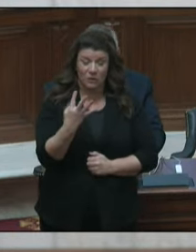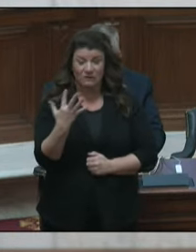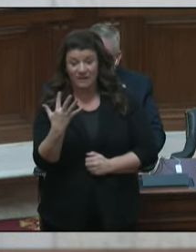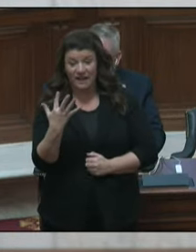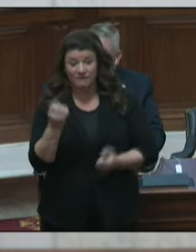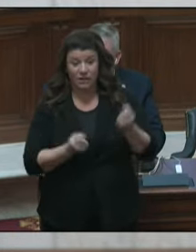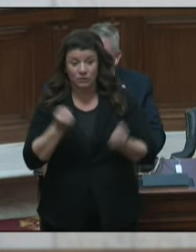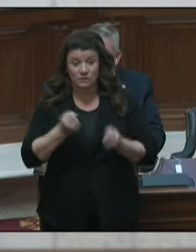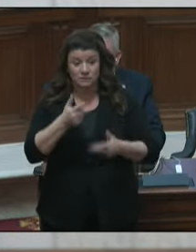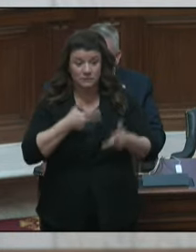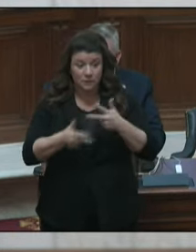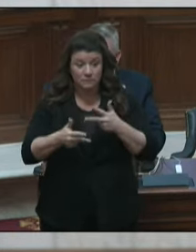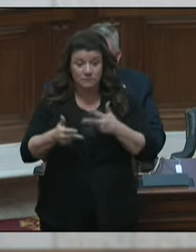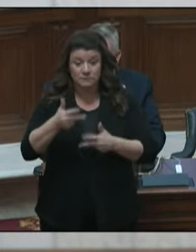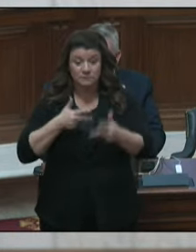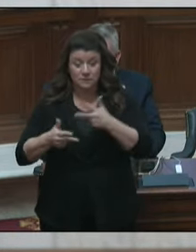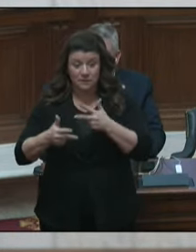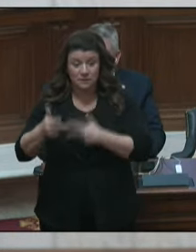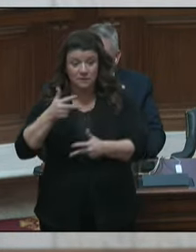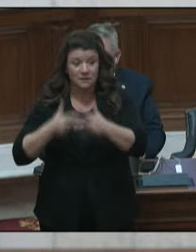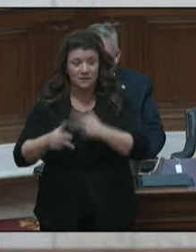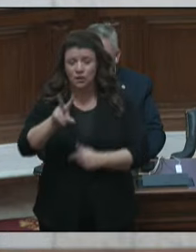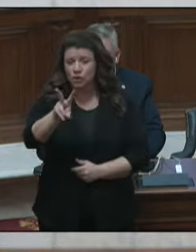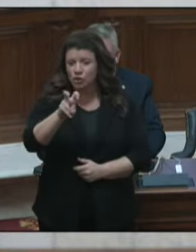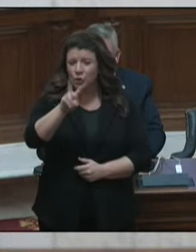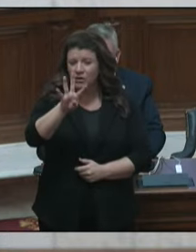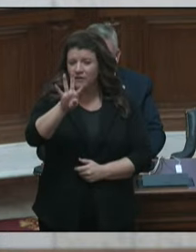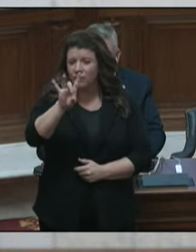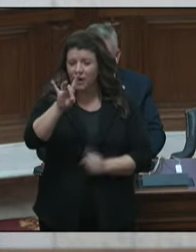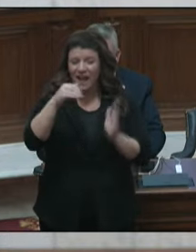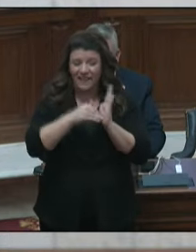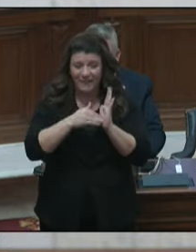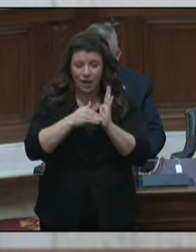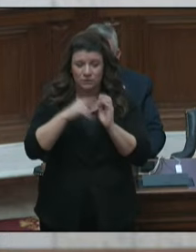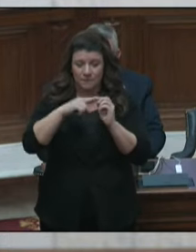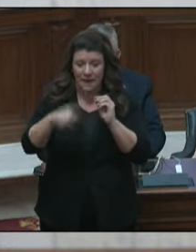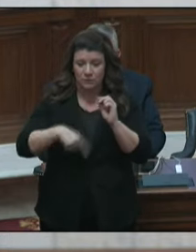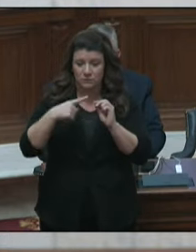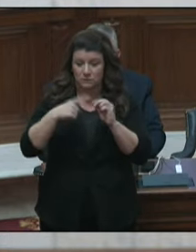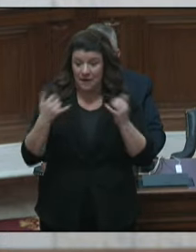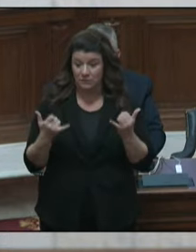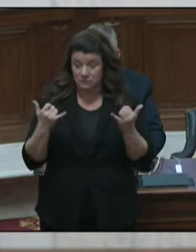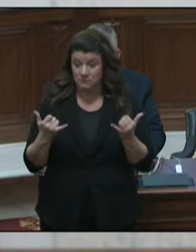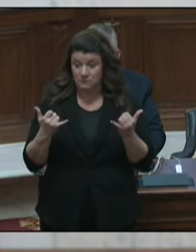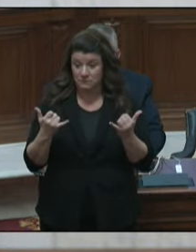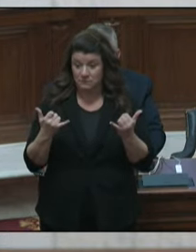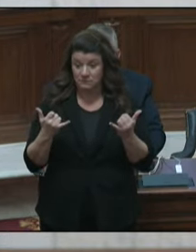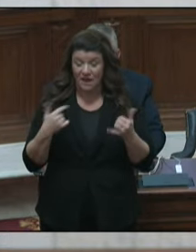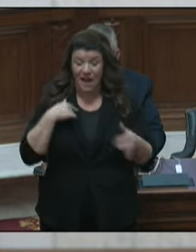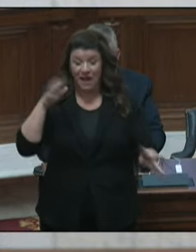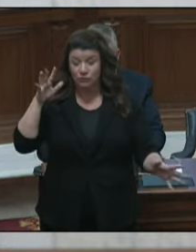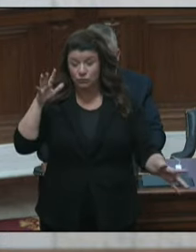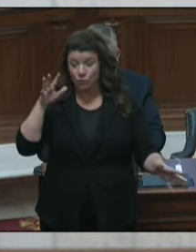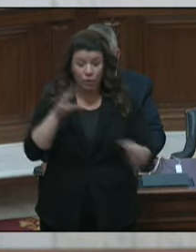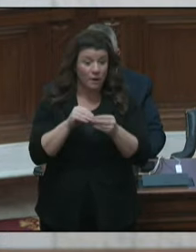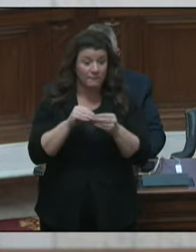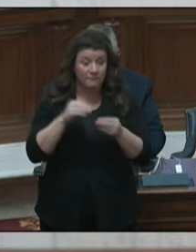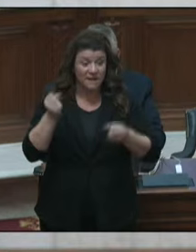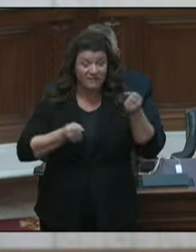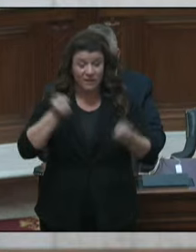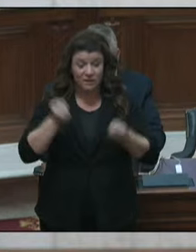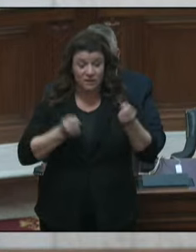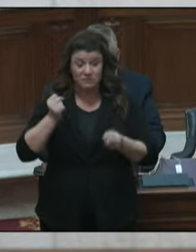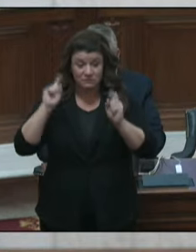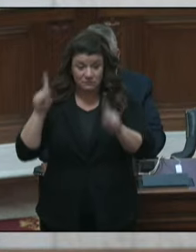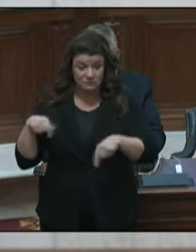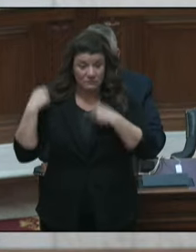into this. It's 248,000 miles right now. I totaled up the vehicles over